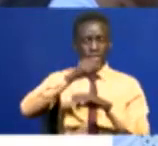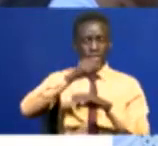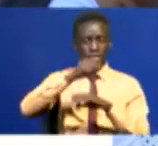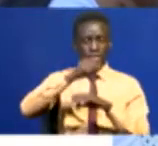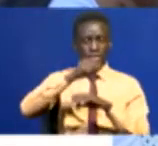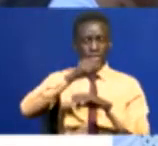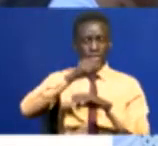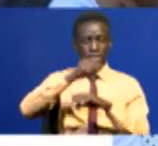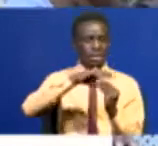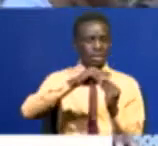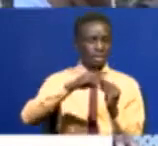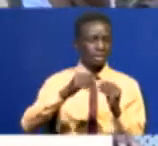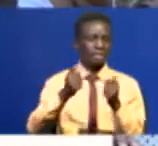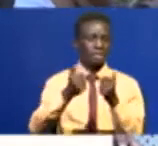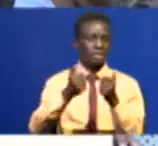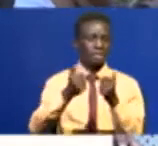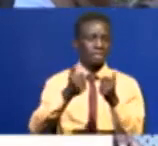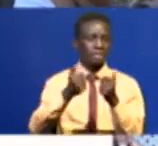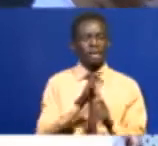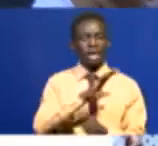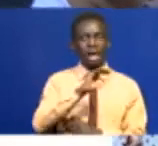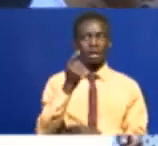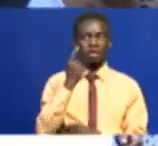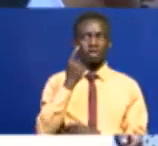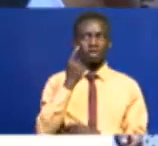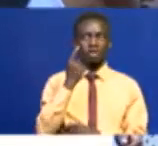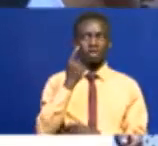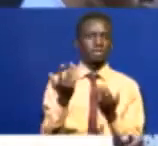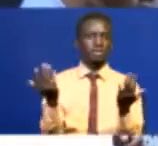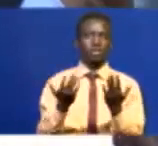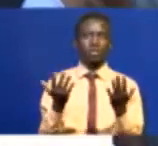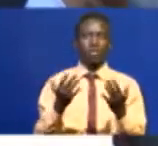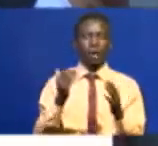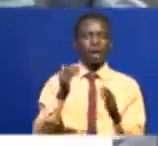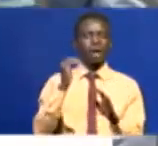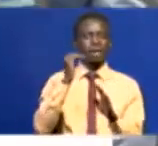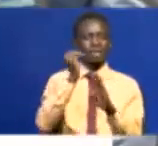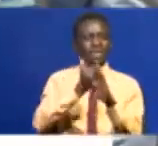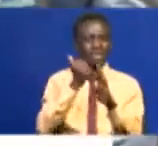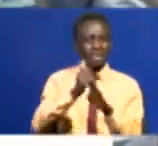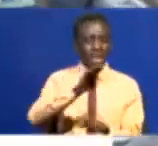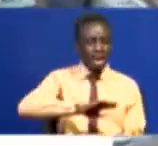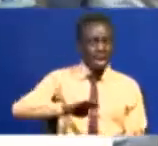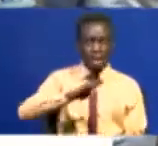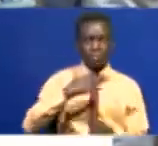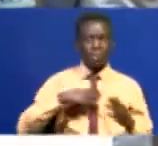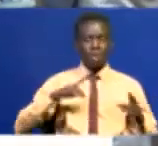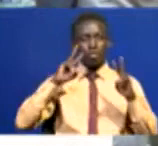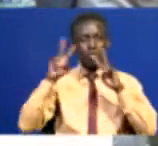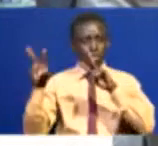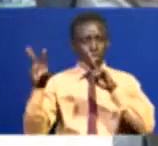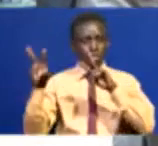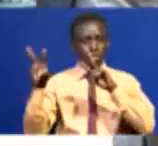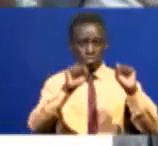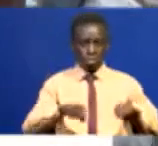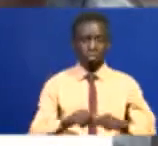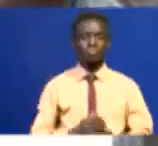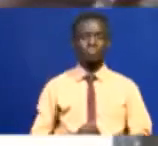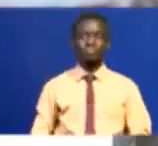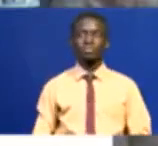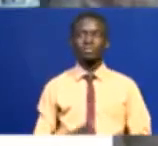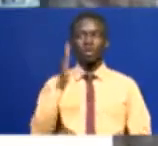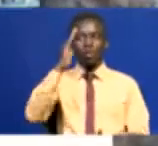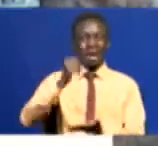spaces and museums also for these artifacts for the community here. Nitamsaidia gavana